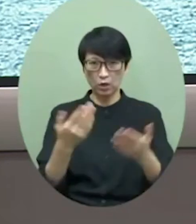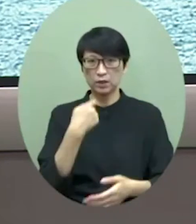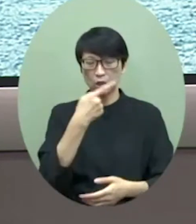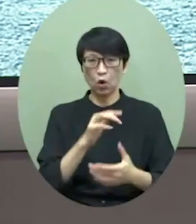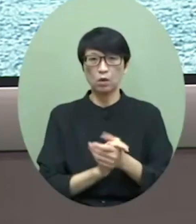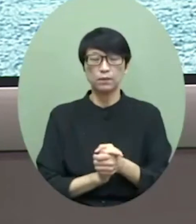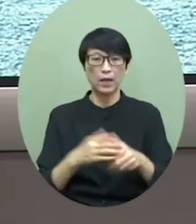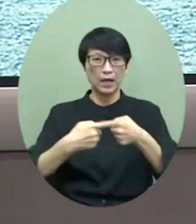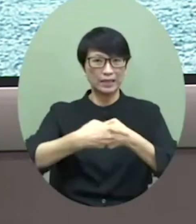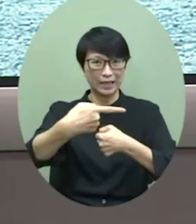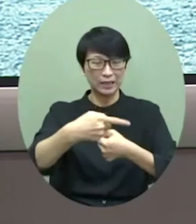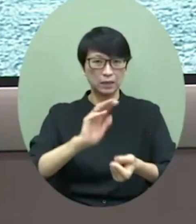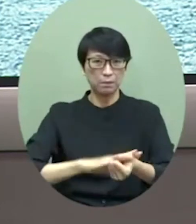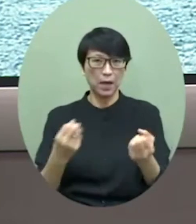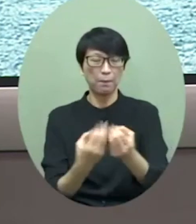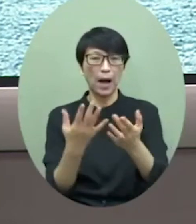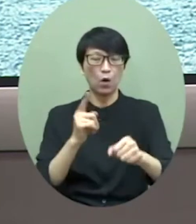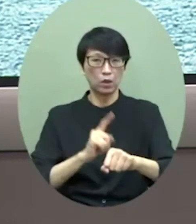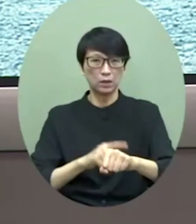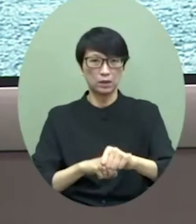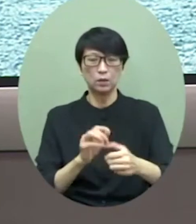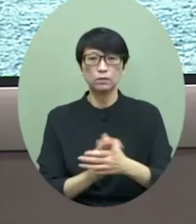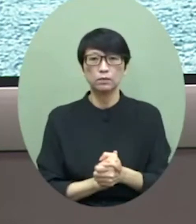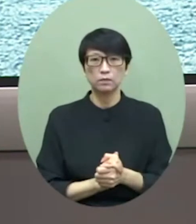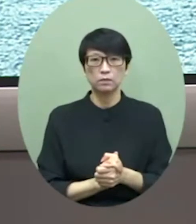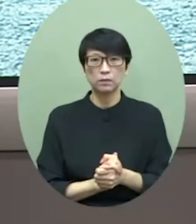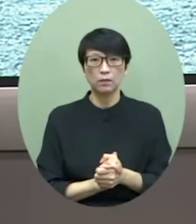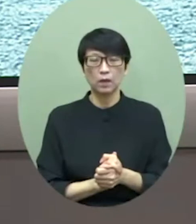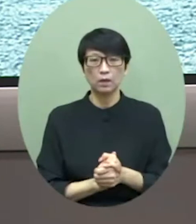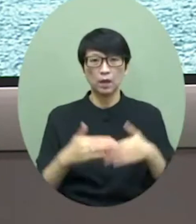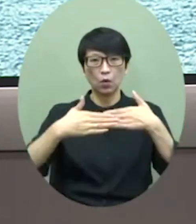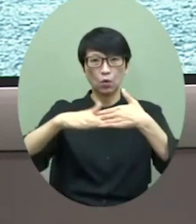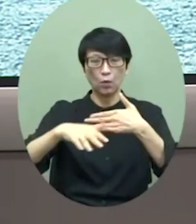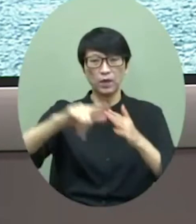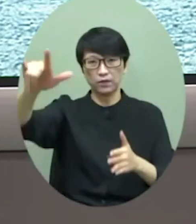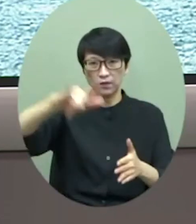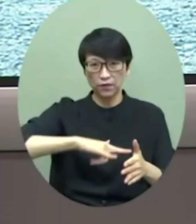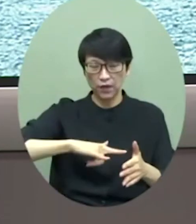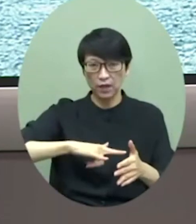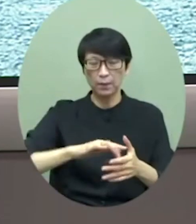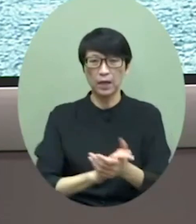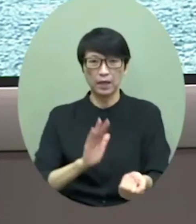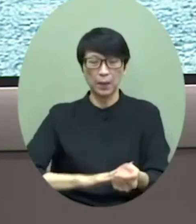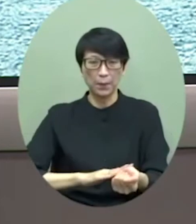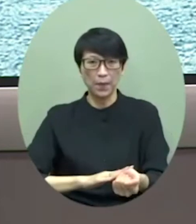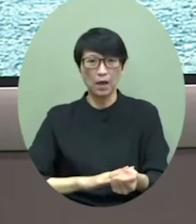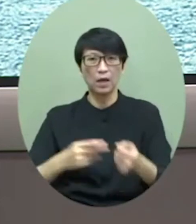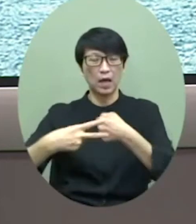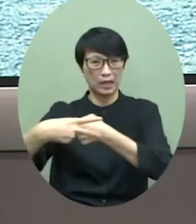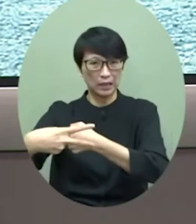of the epidemic easing. Now, if we say that at the beginning of the epidemic, it was the first wave, and